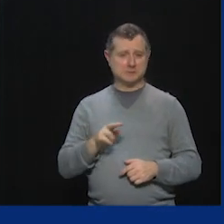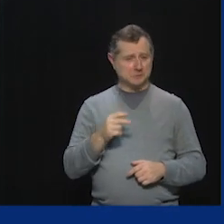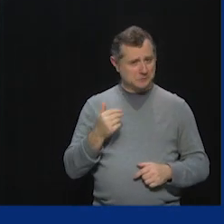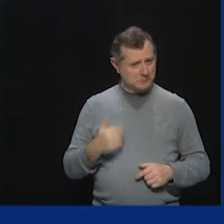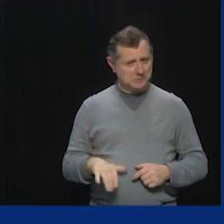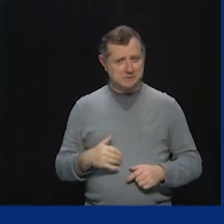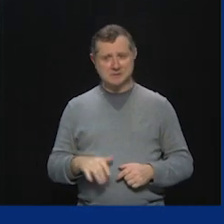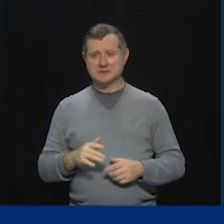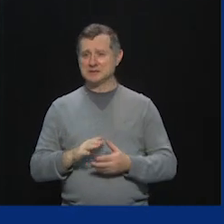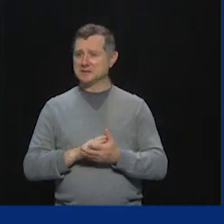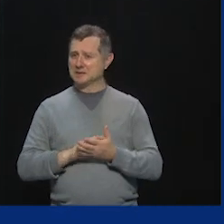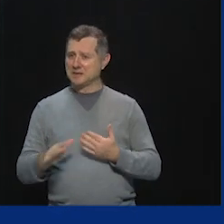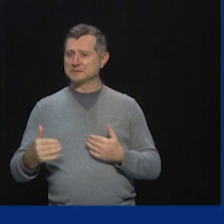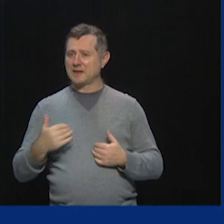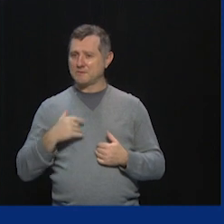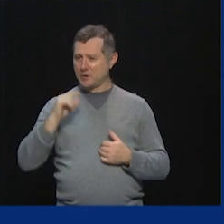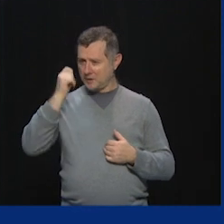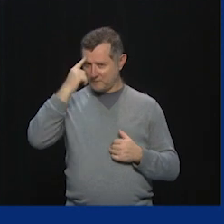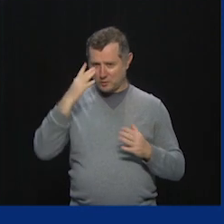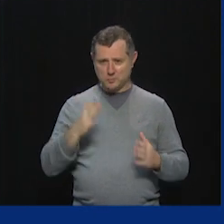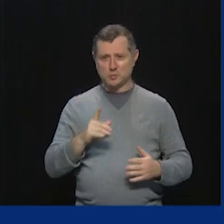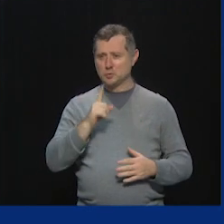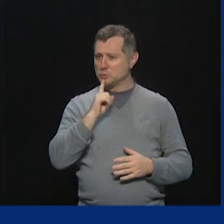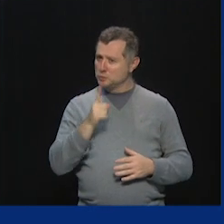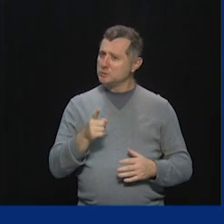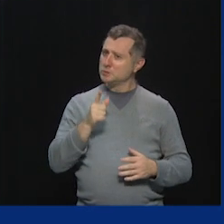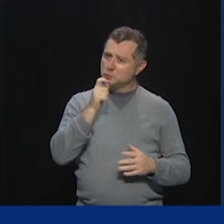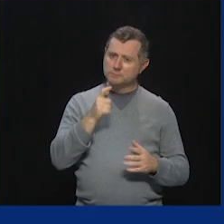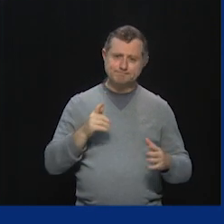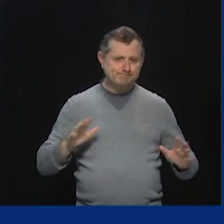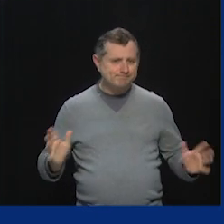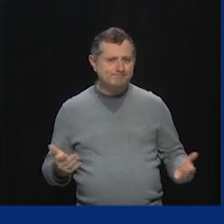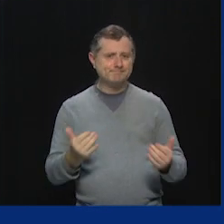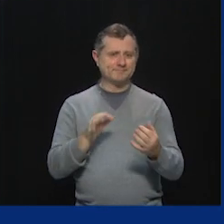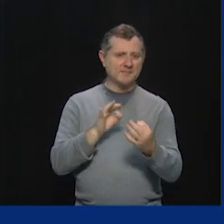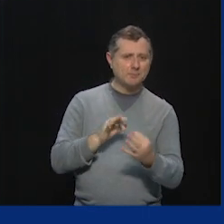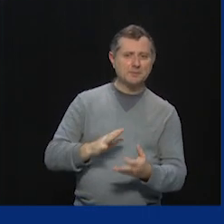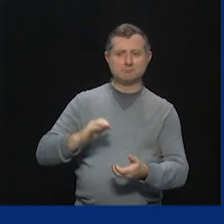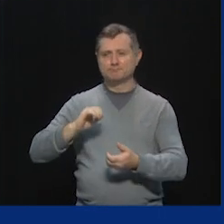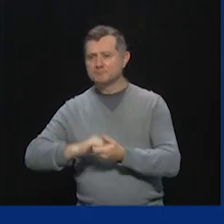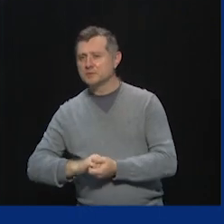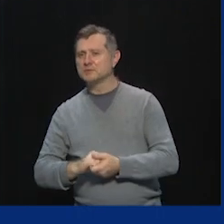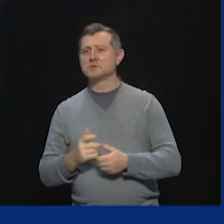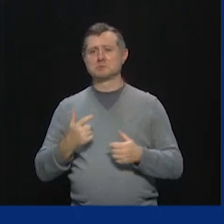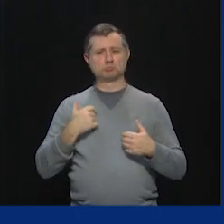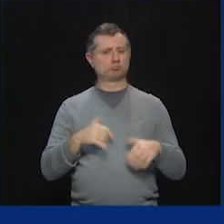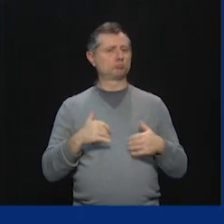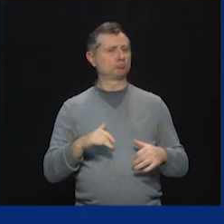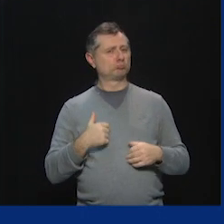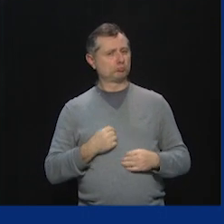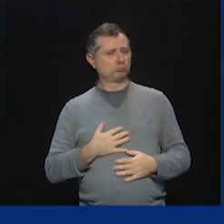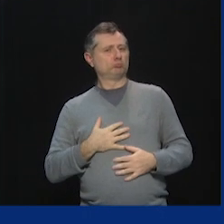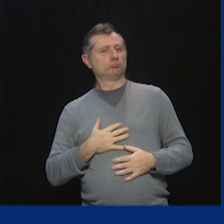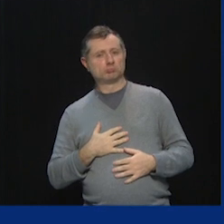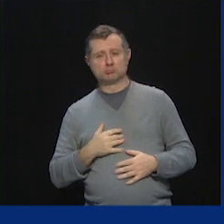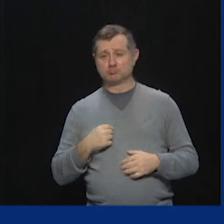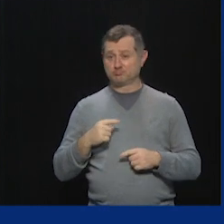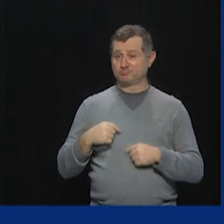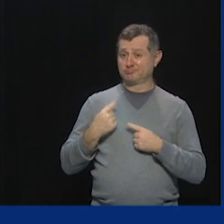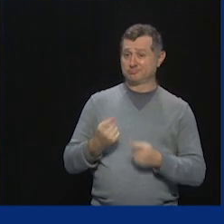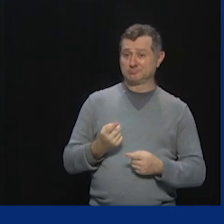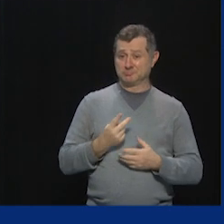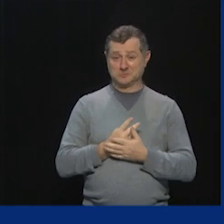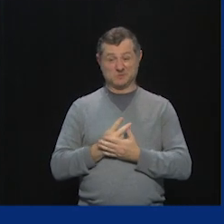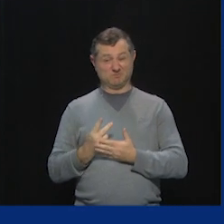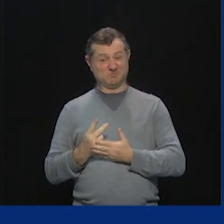is collaborative in her approach. And in just the first couple of weeks, Governor Hochul, you have shown that you do that and so much more.